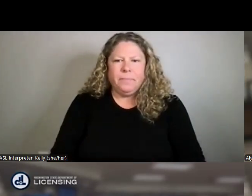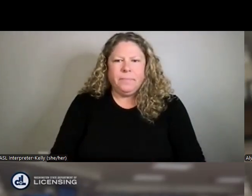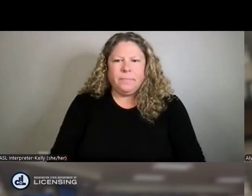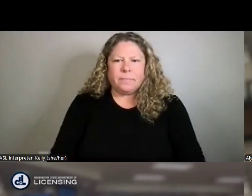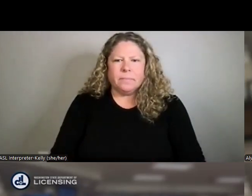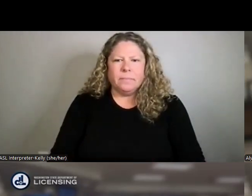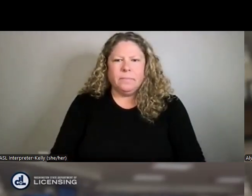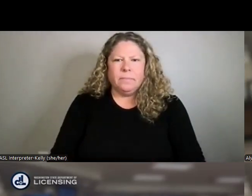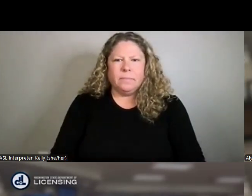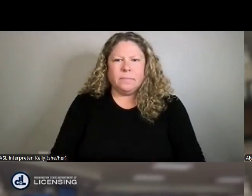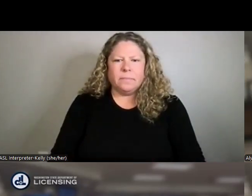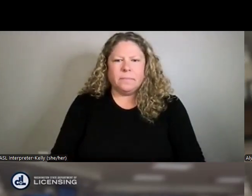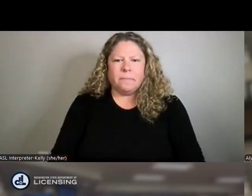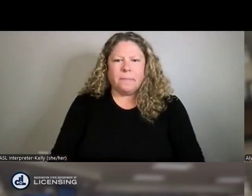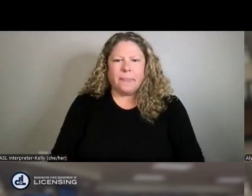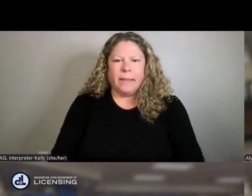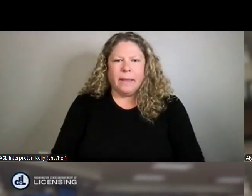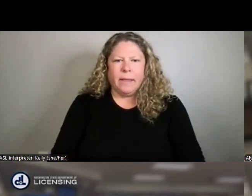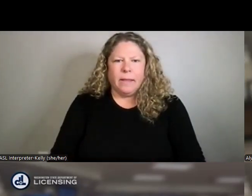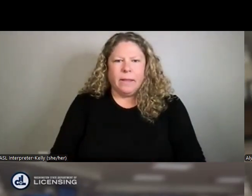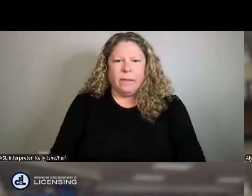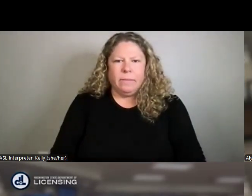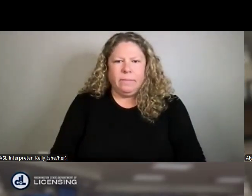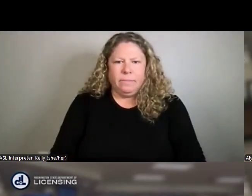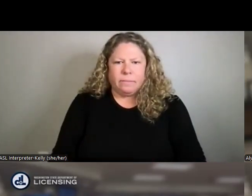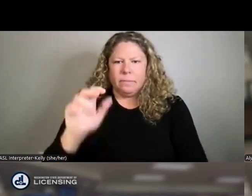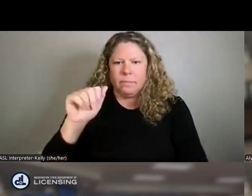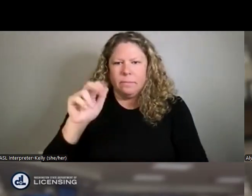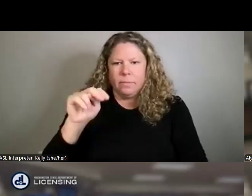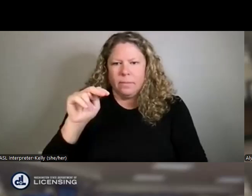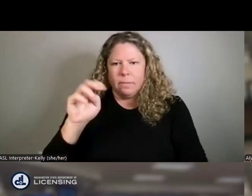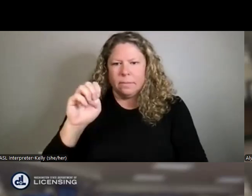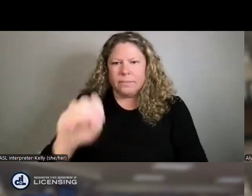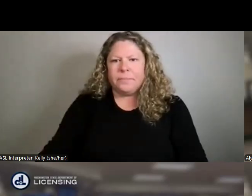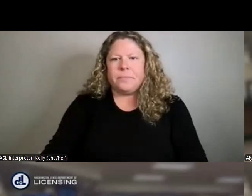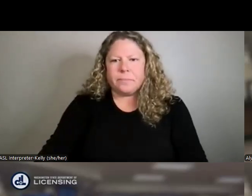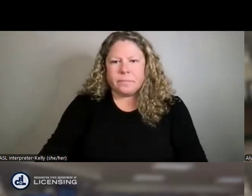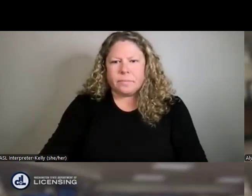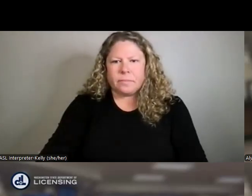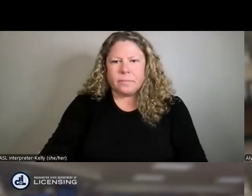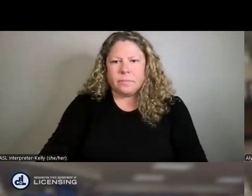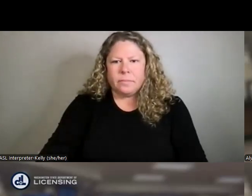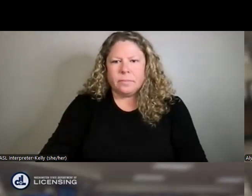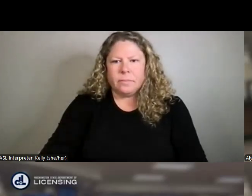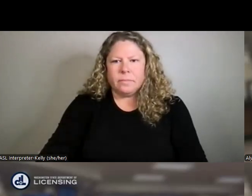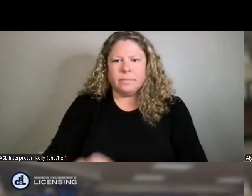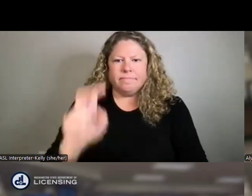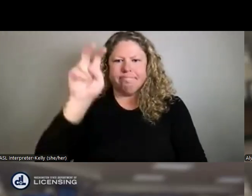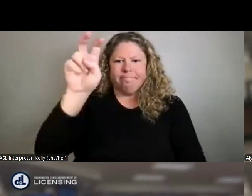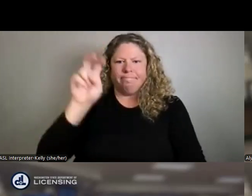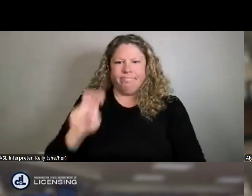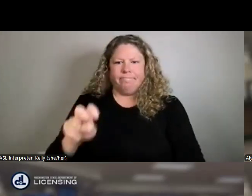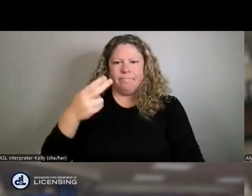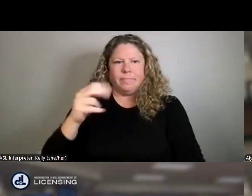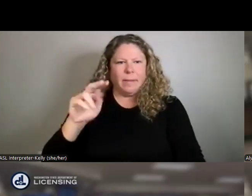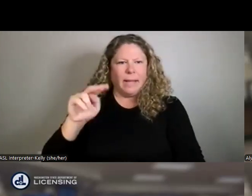you. I'm going to jump down to Hannah's question because I think this is a great starting point for a